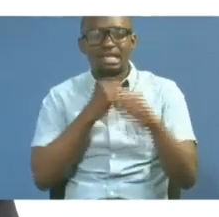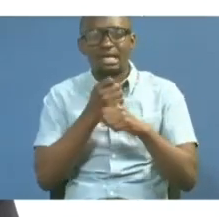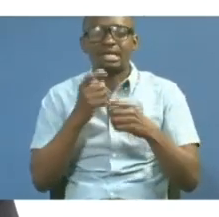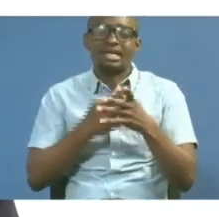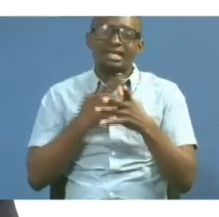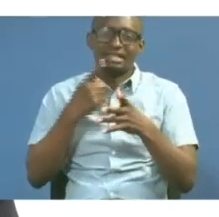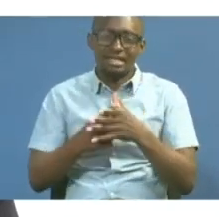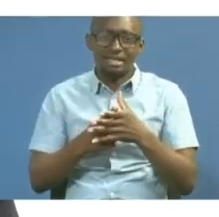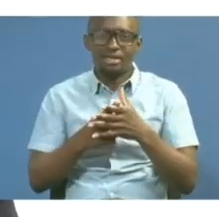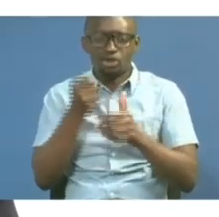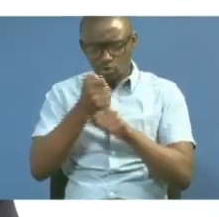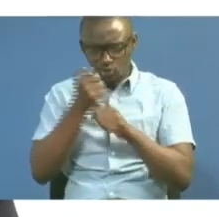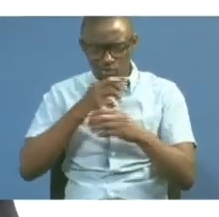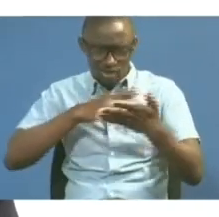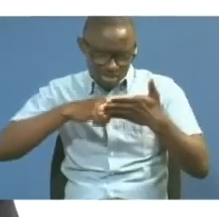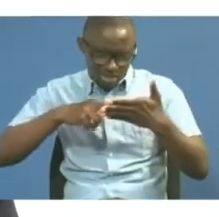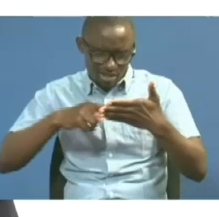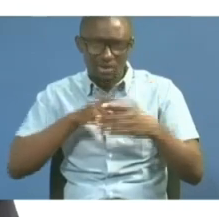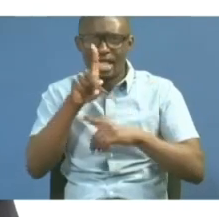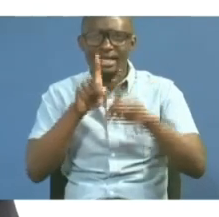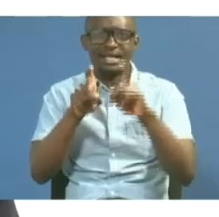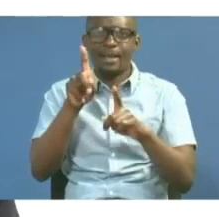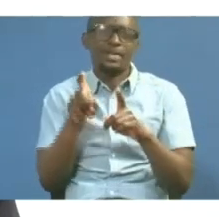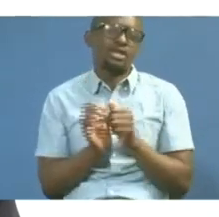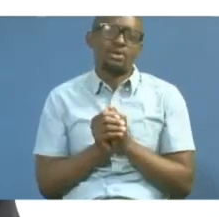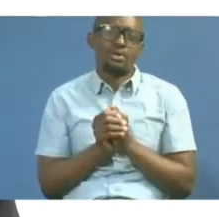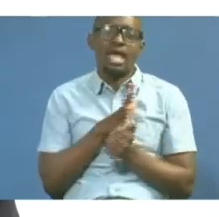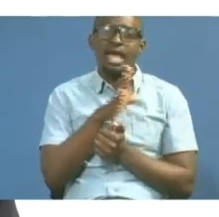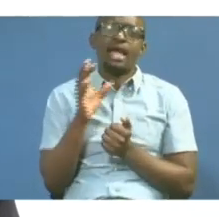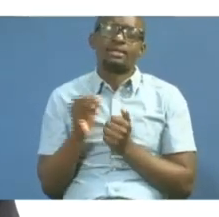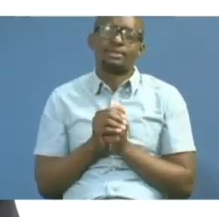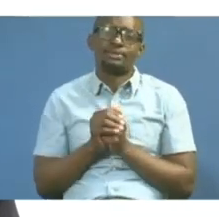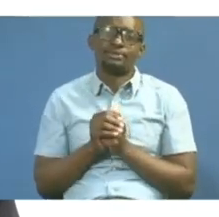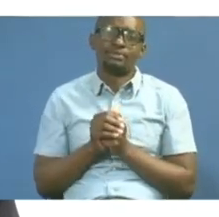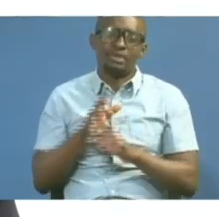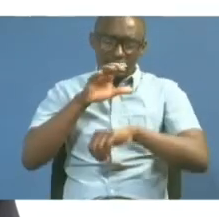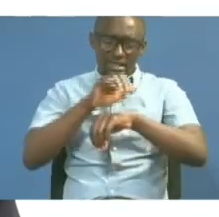after which you do the registration examinations and